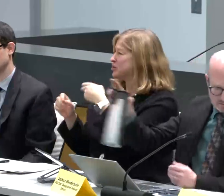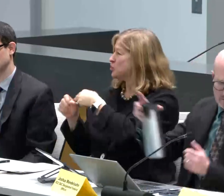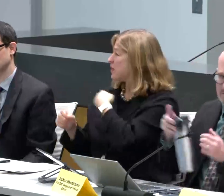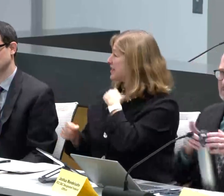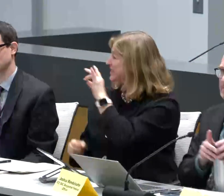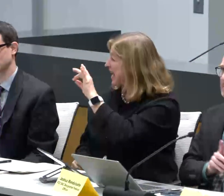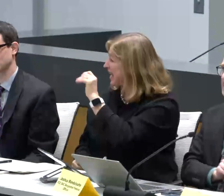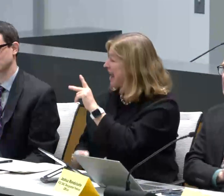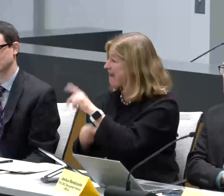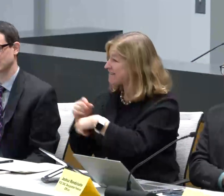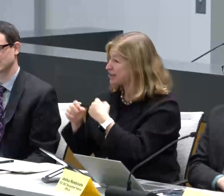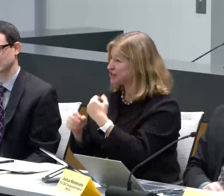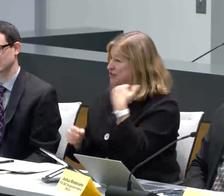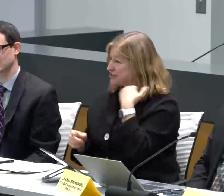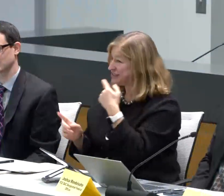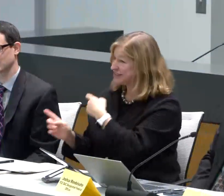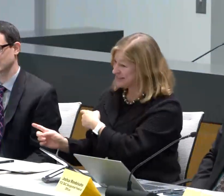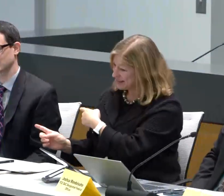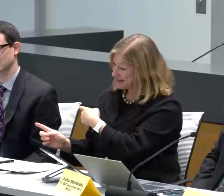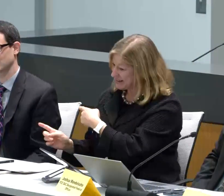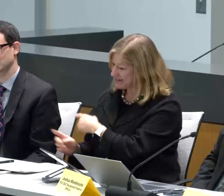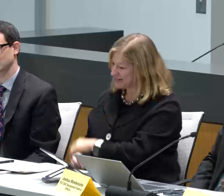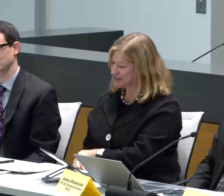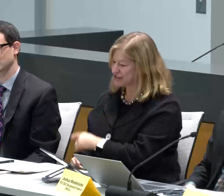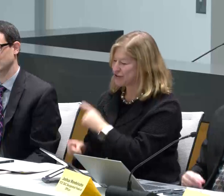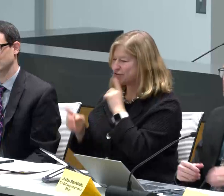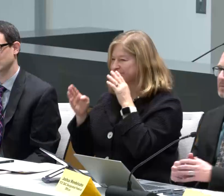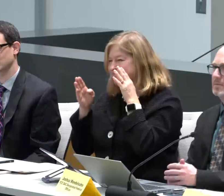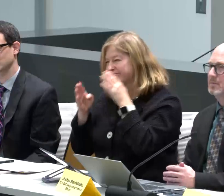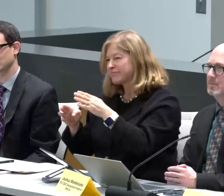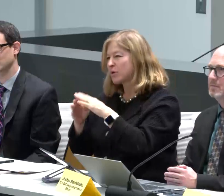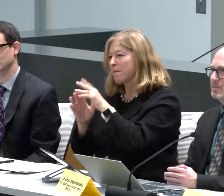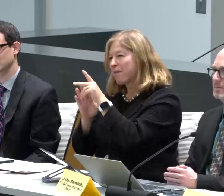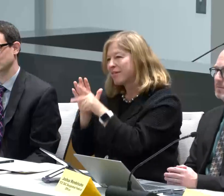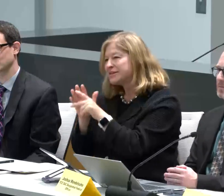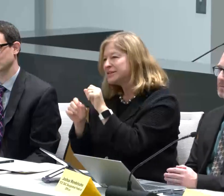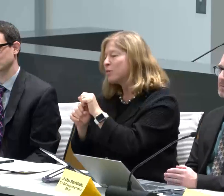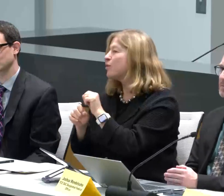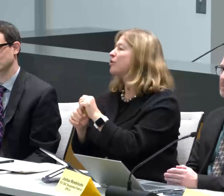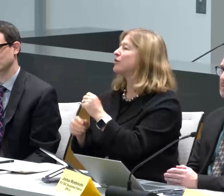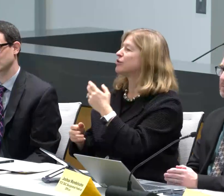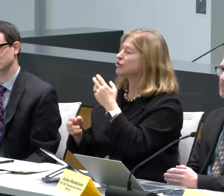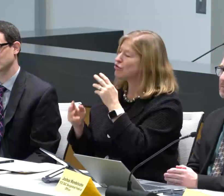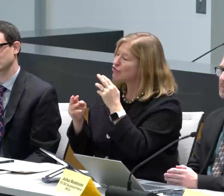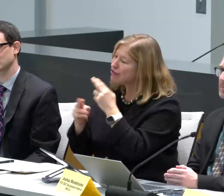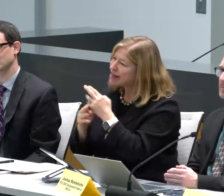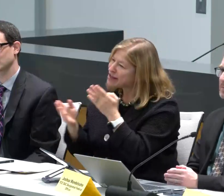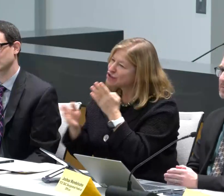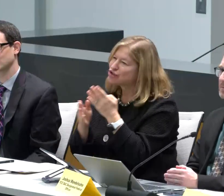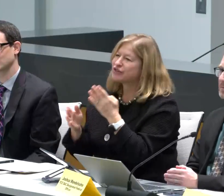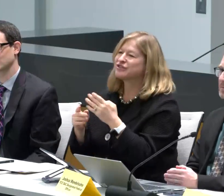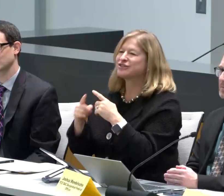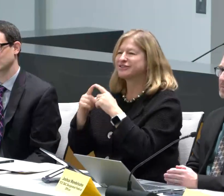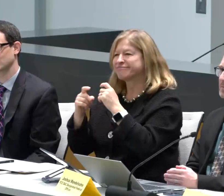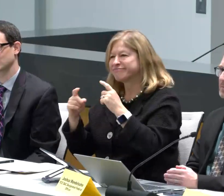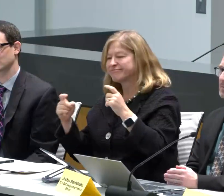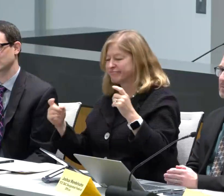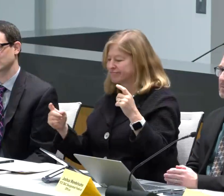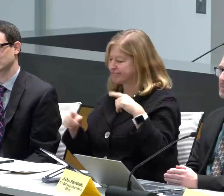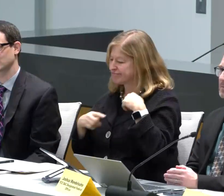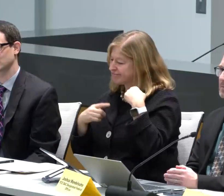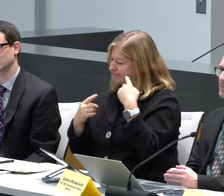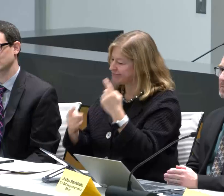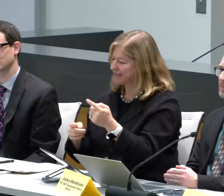Proceedings. Michael joined us 8.5 years ago and has primarily focused on policy work,